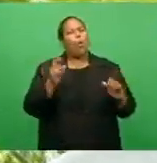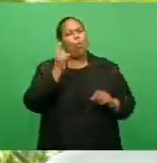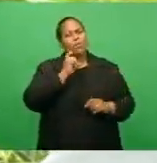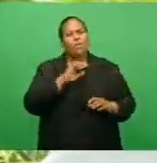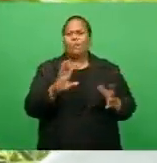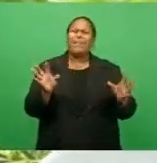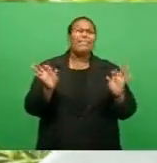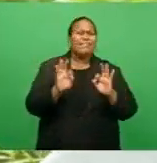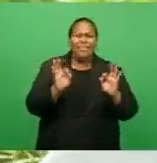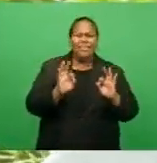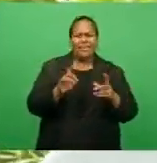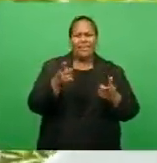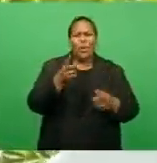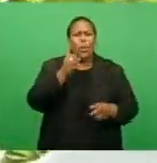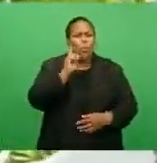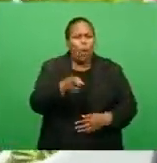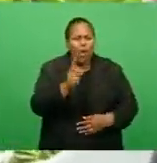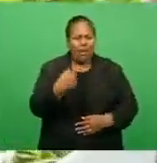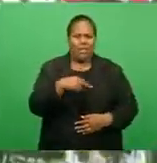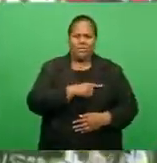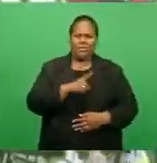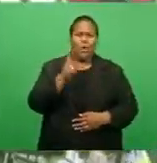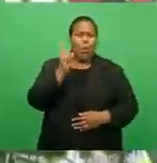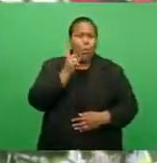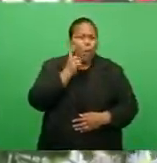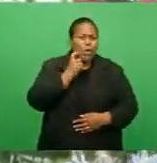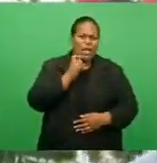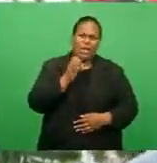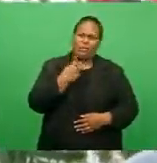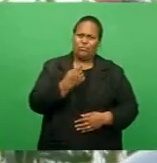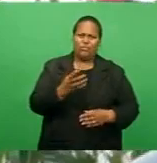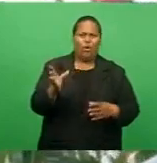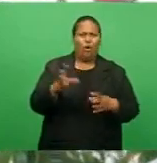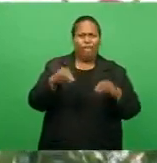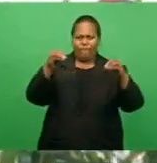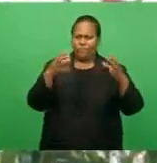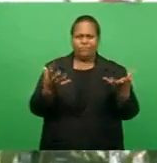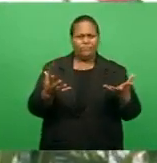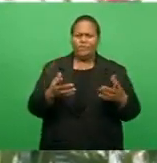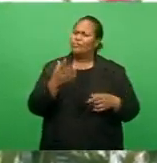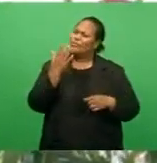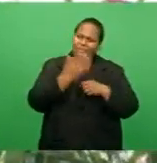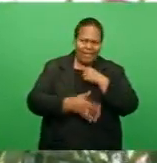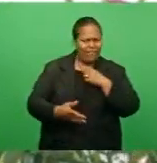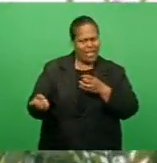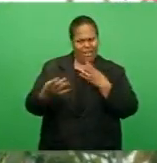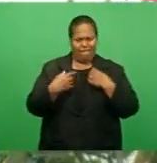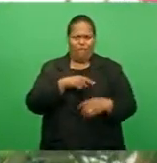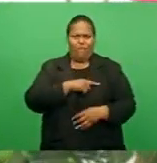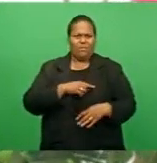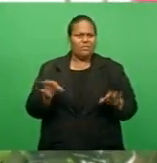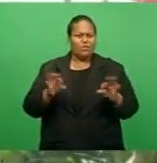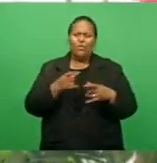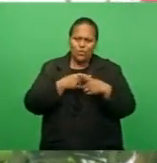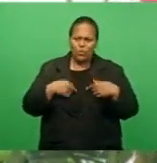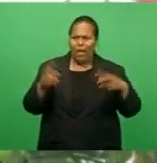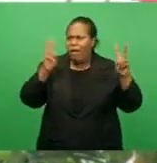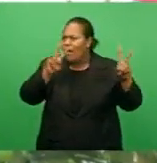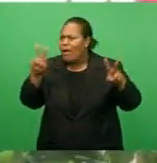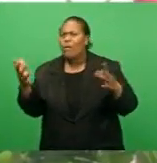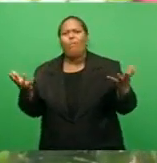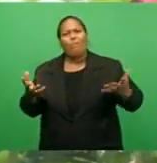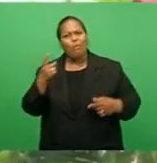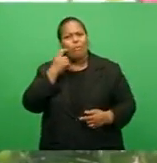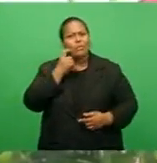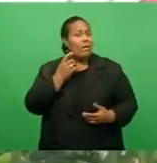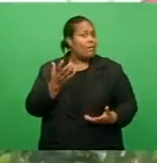to warn us that there's no water. When they don't give notice that they're going to cut water, we have to run around.